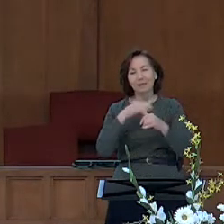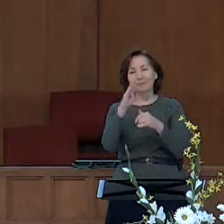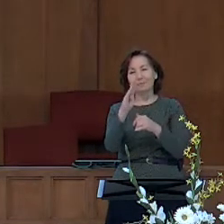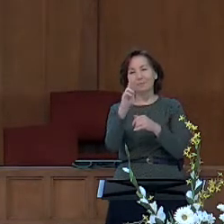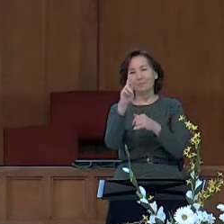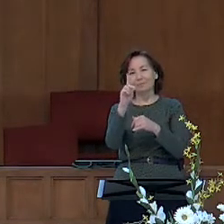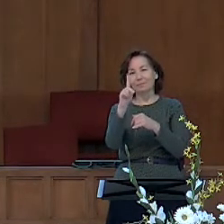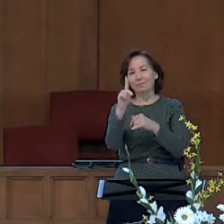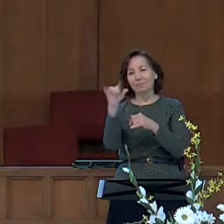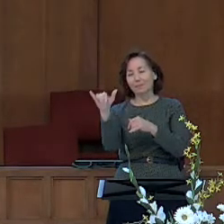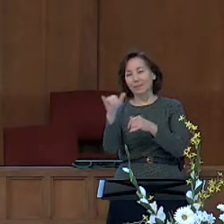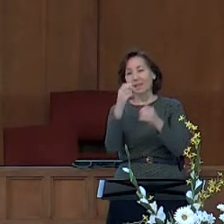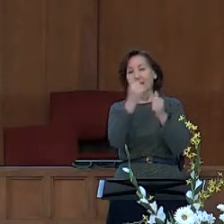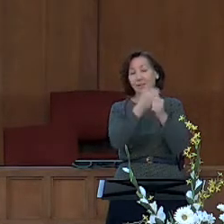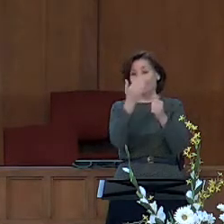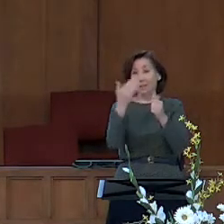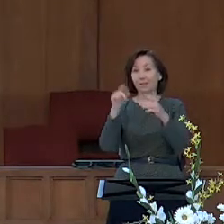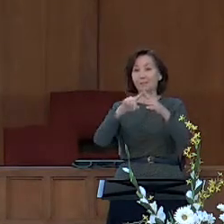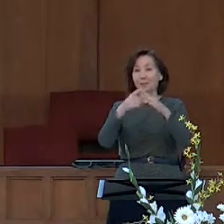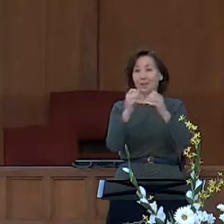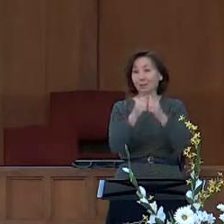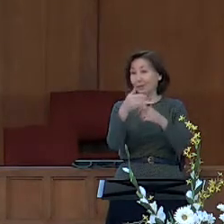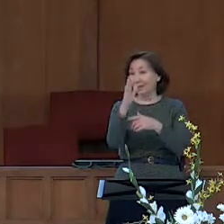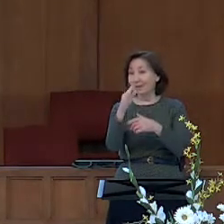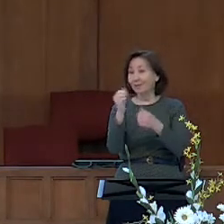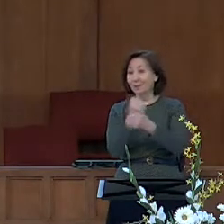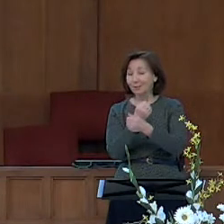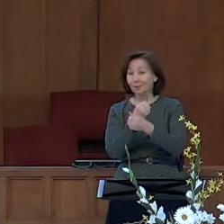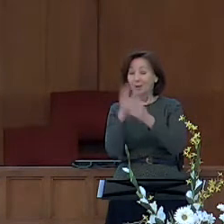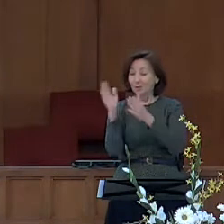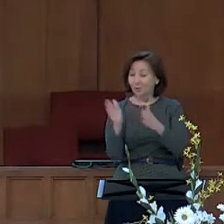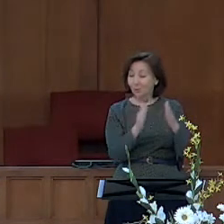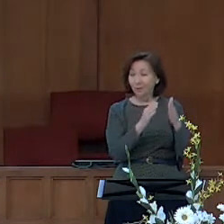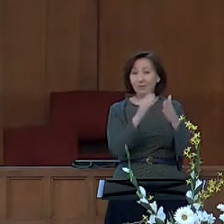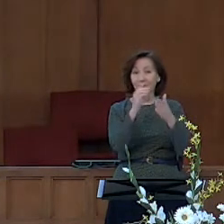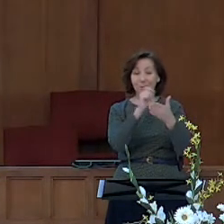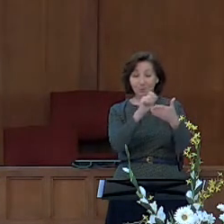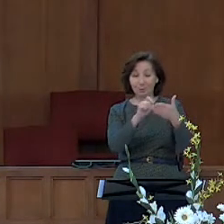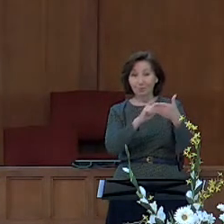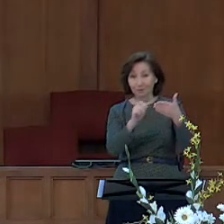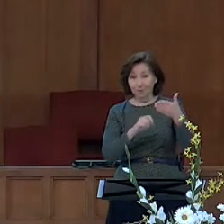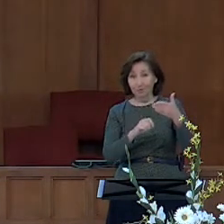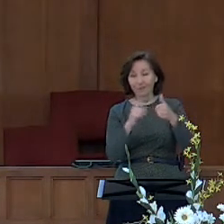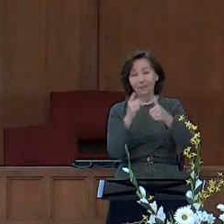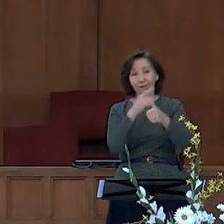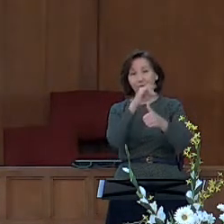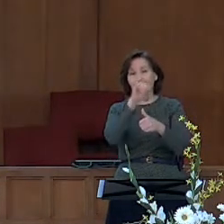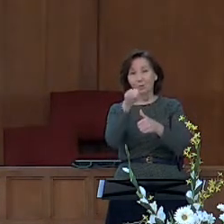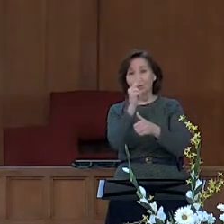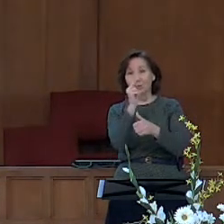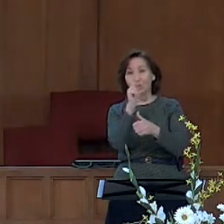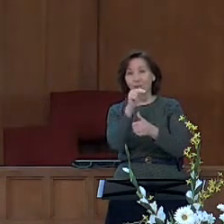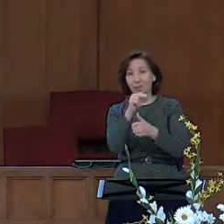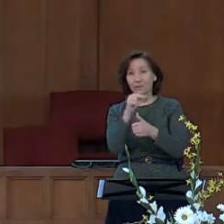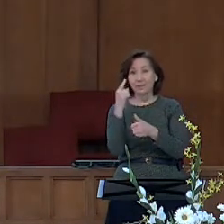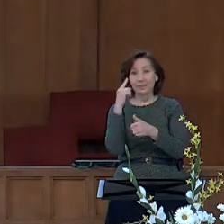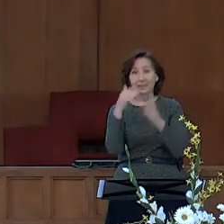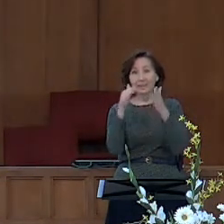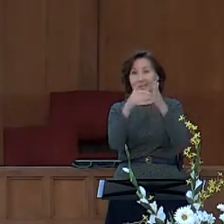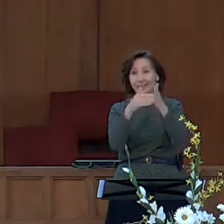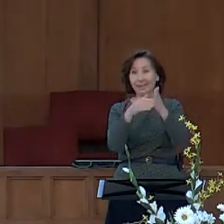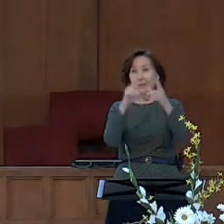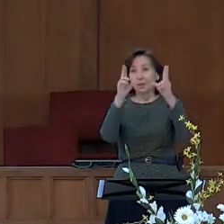Everything begins with God's love, according to Scripture. 1 John chapter 4, verse 8. Listen to it again.